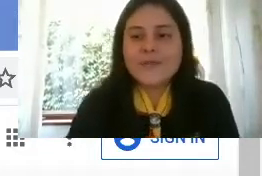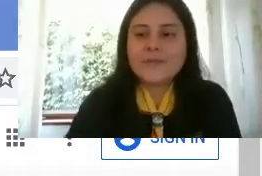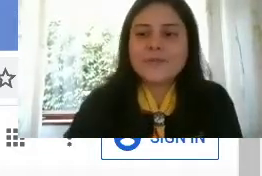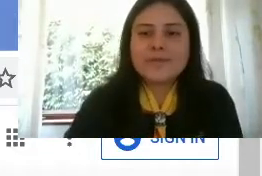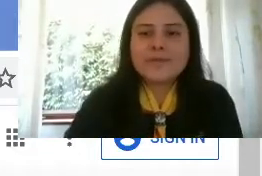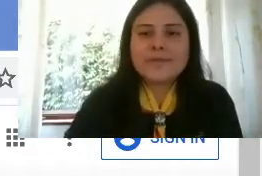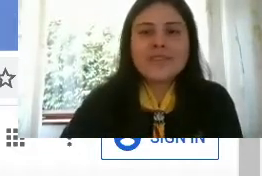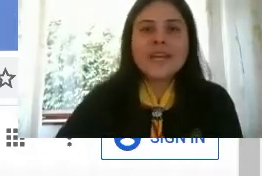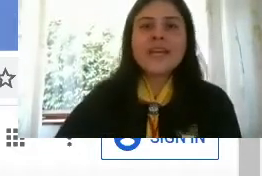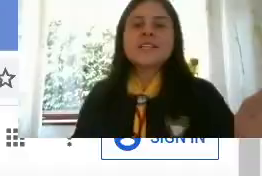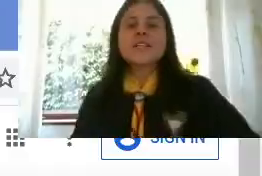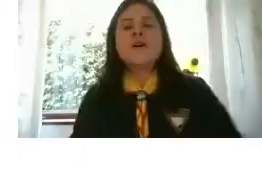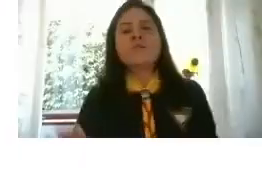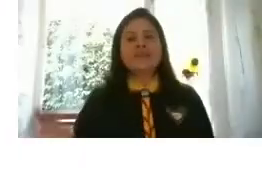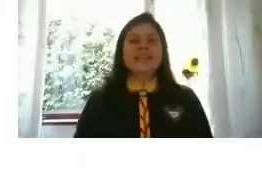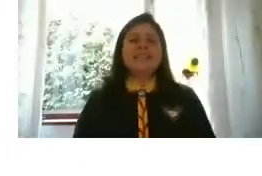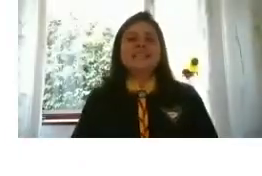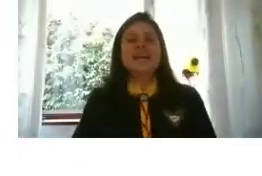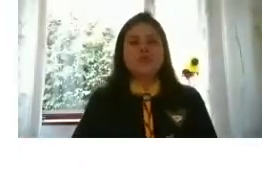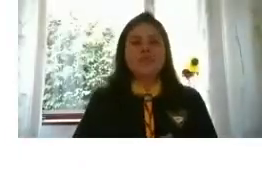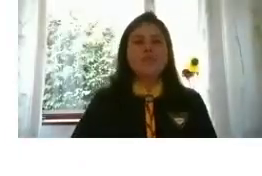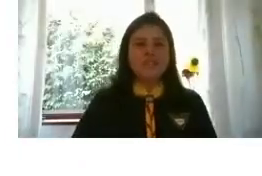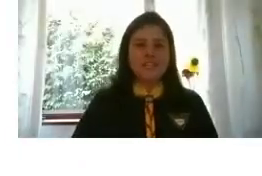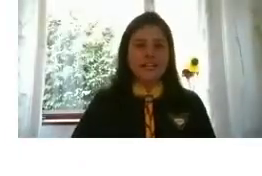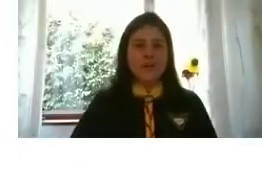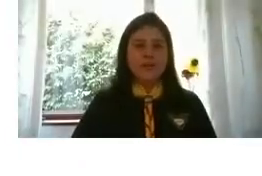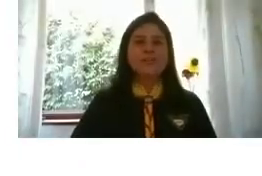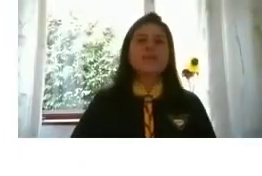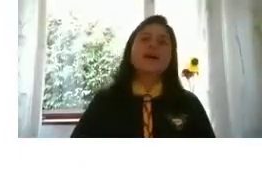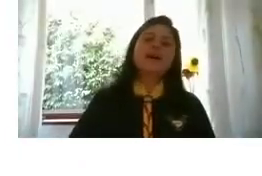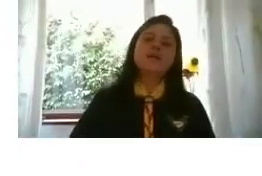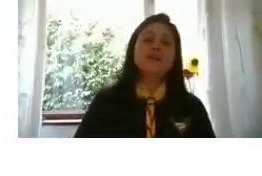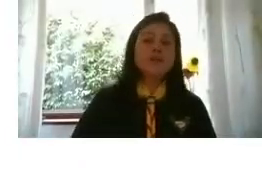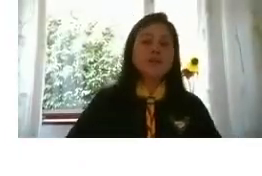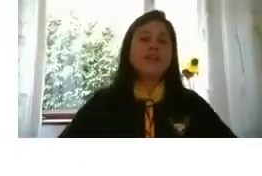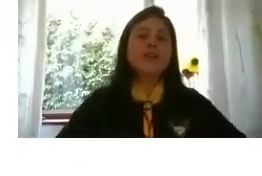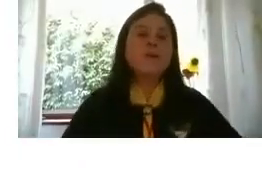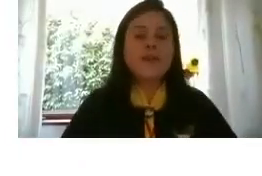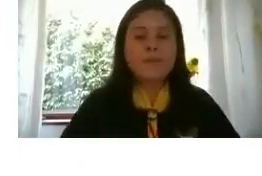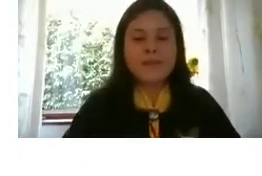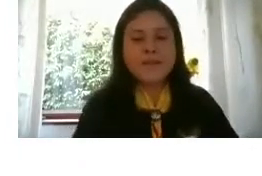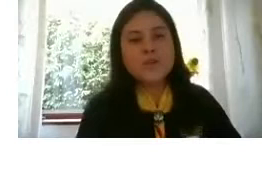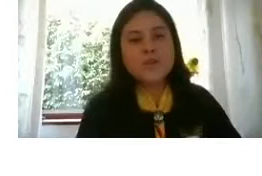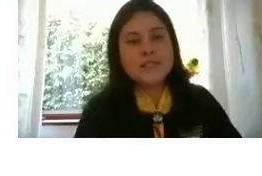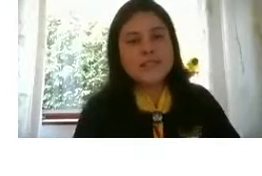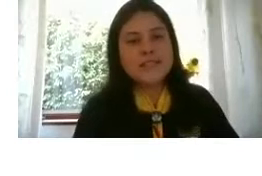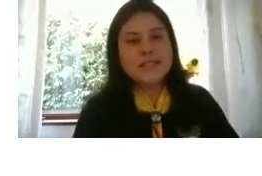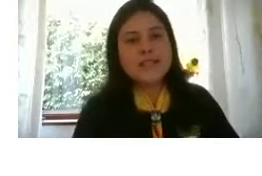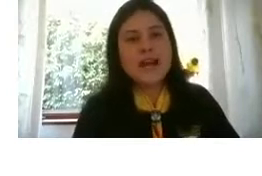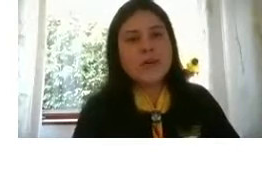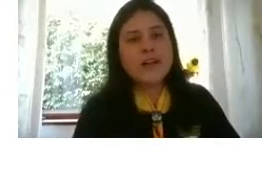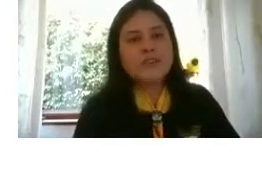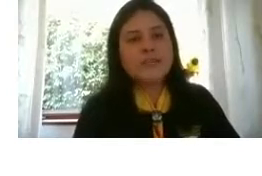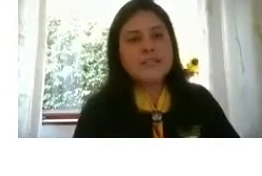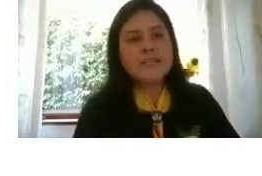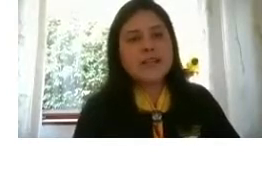Okay. So let's start with the British Sign Language. If you already know the American, you will see that this